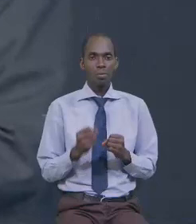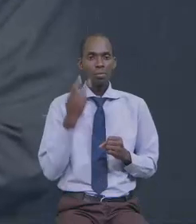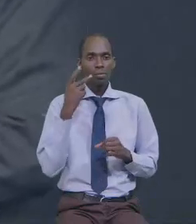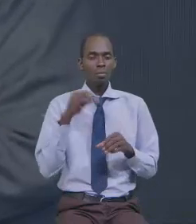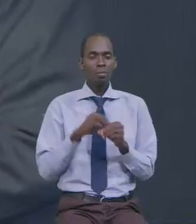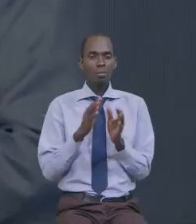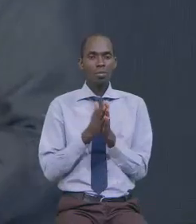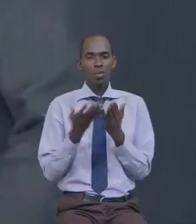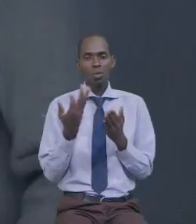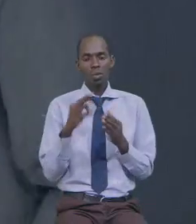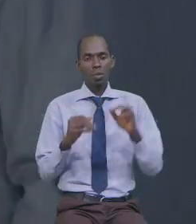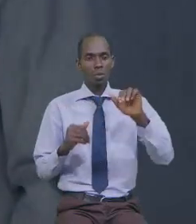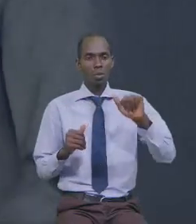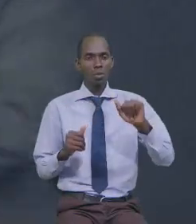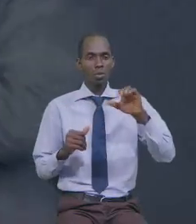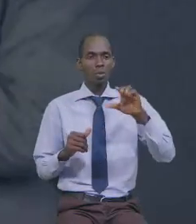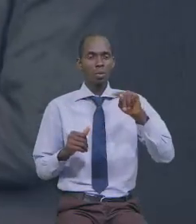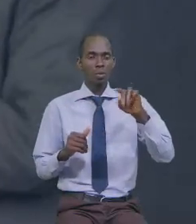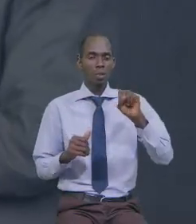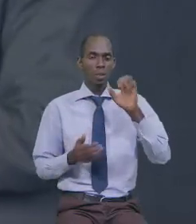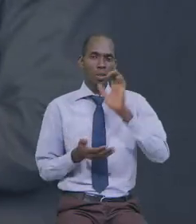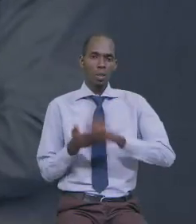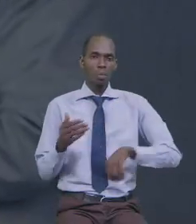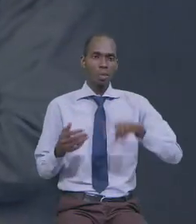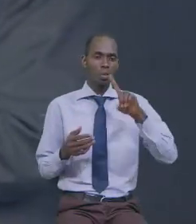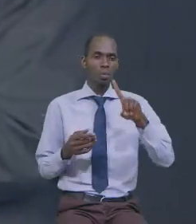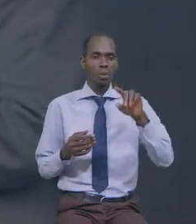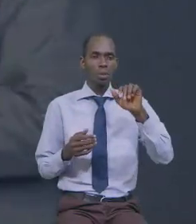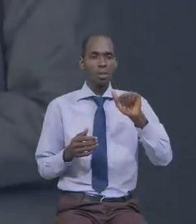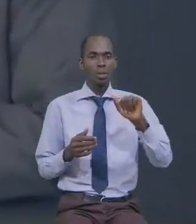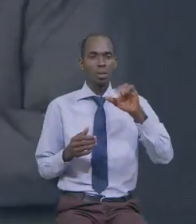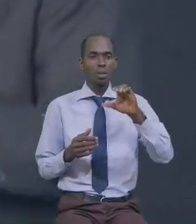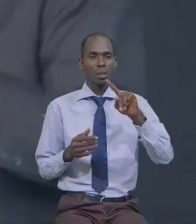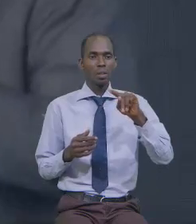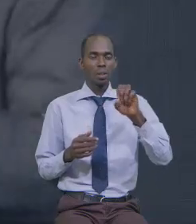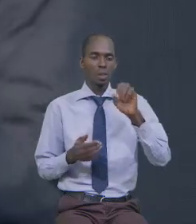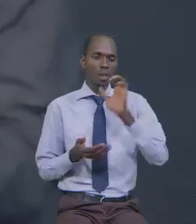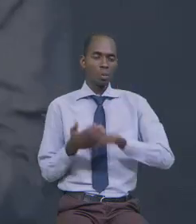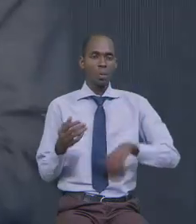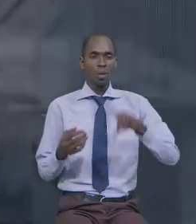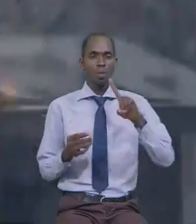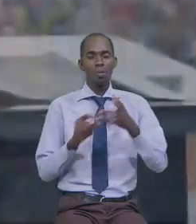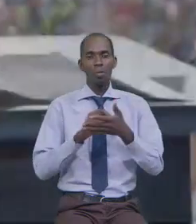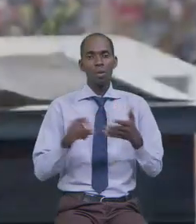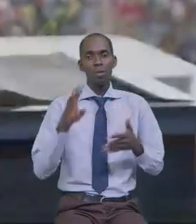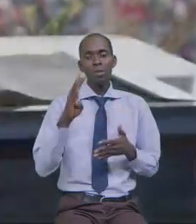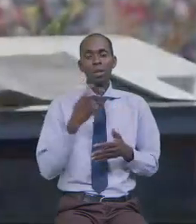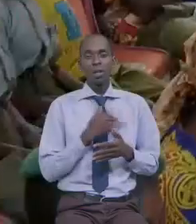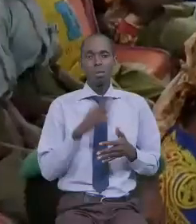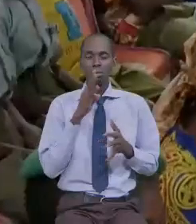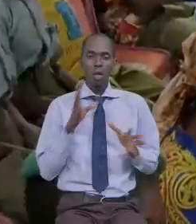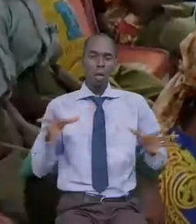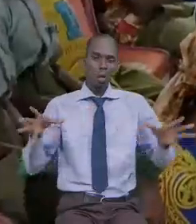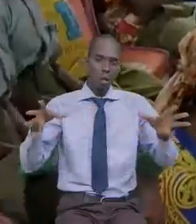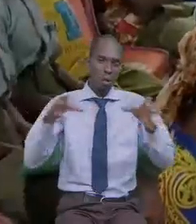chapter 1, reading from verse 4. Acts chapter 1, verse 4. And being assembled together with